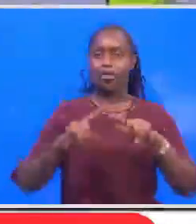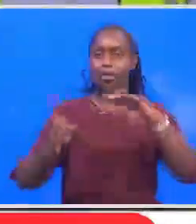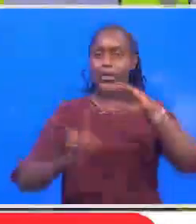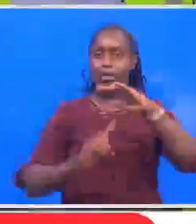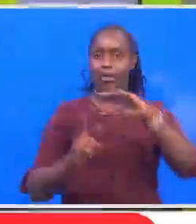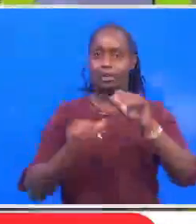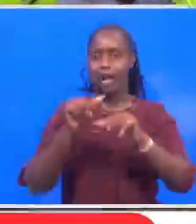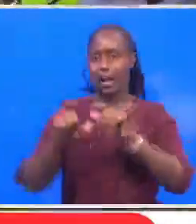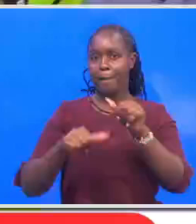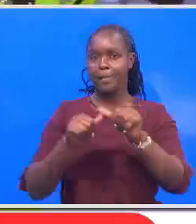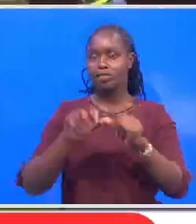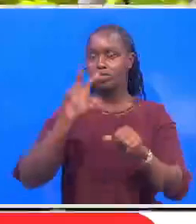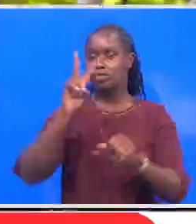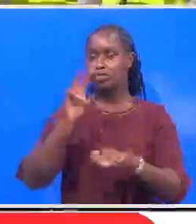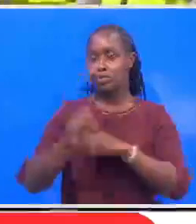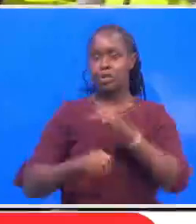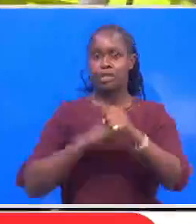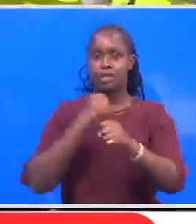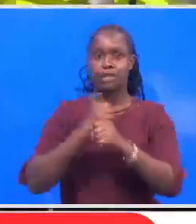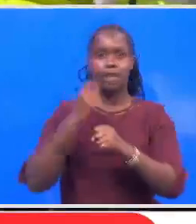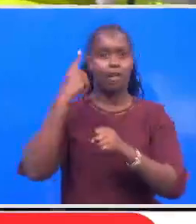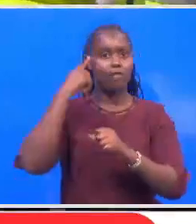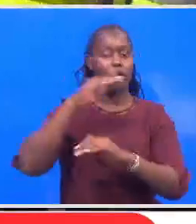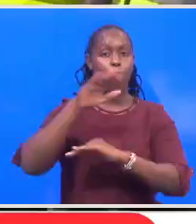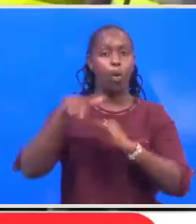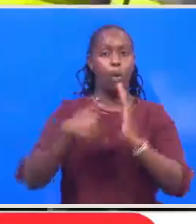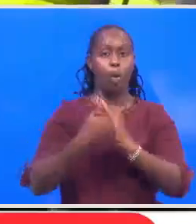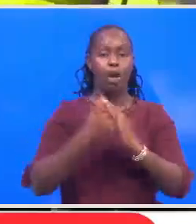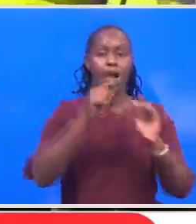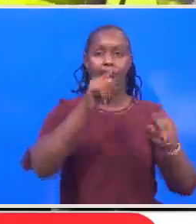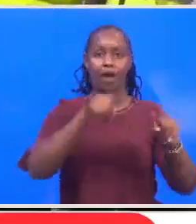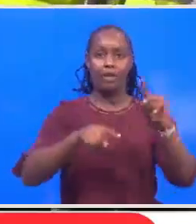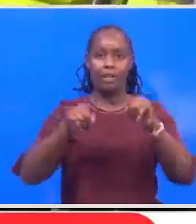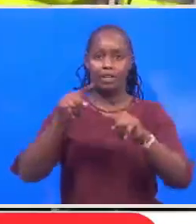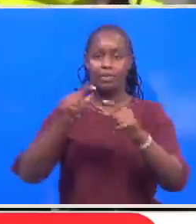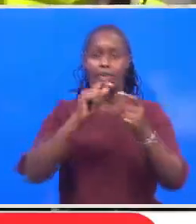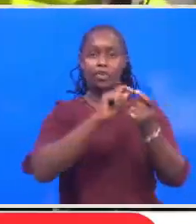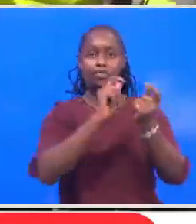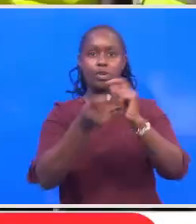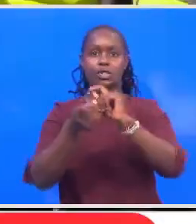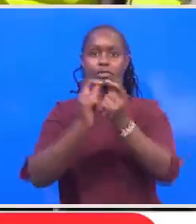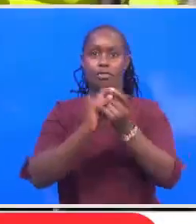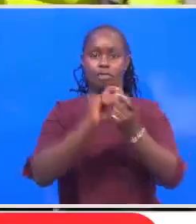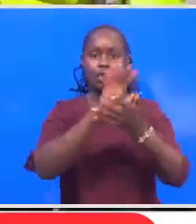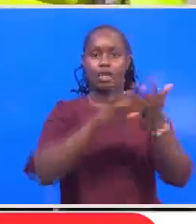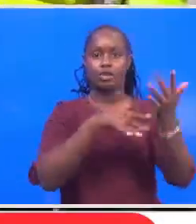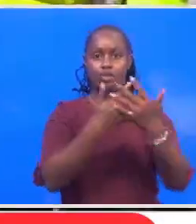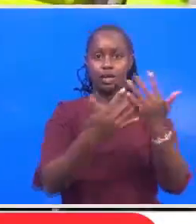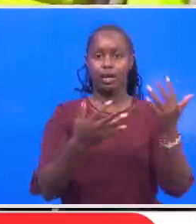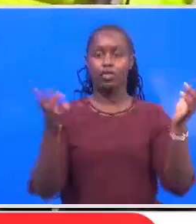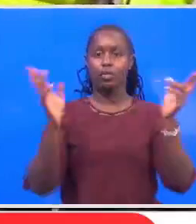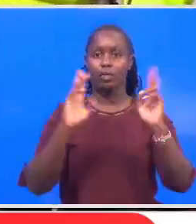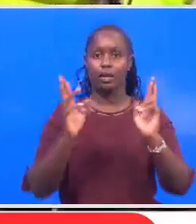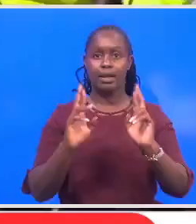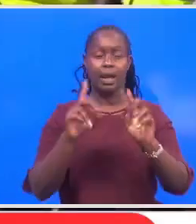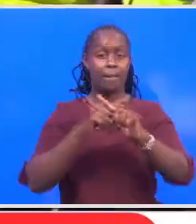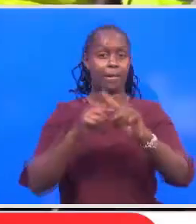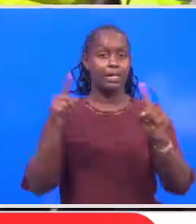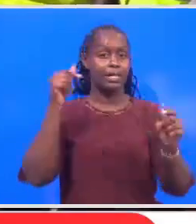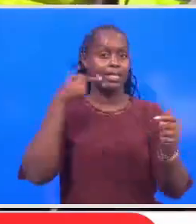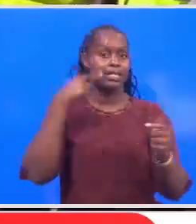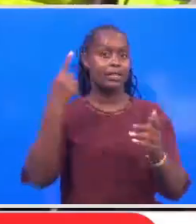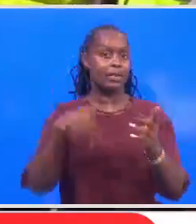take roughly 2 years for all alternative transmission networks to be put in place, but they reckon the process could